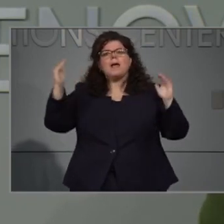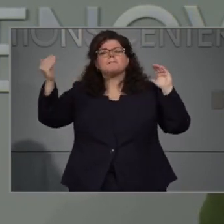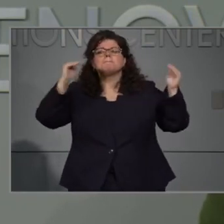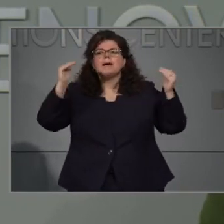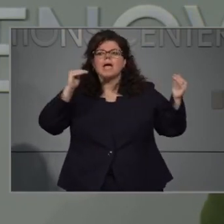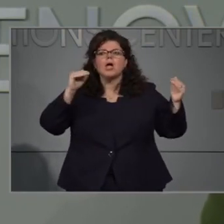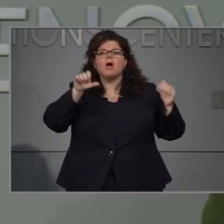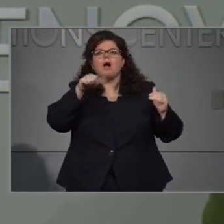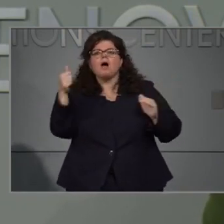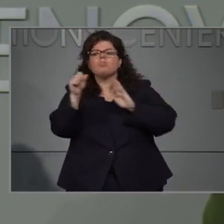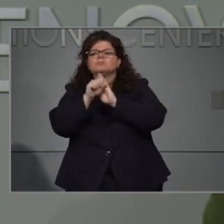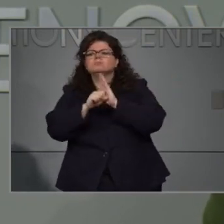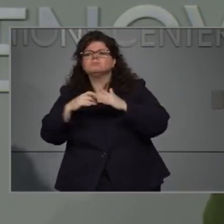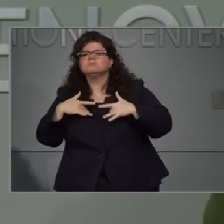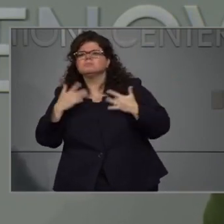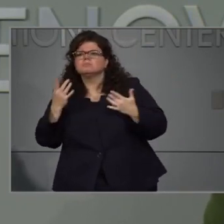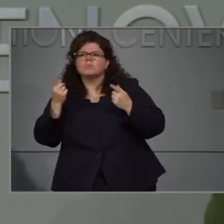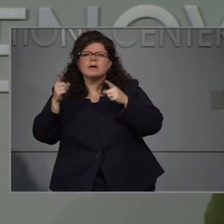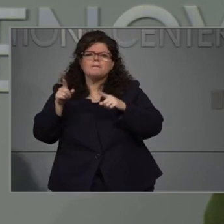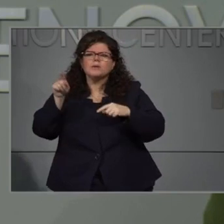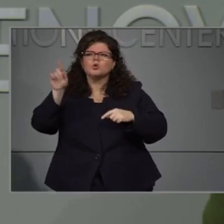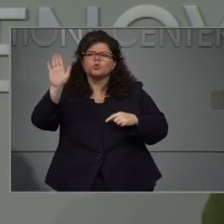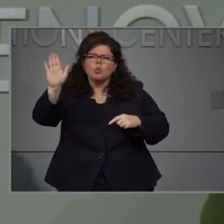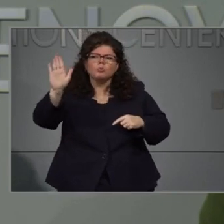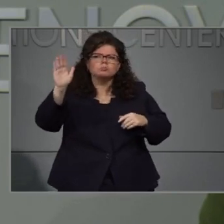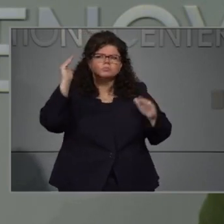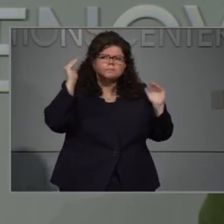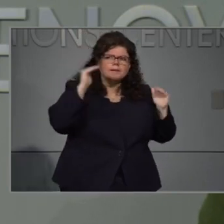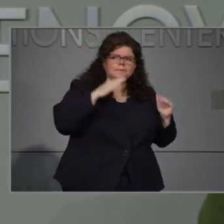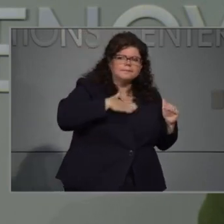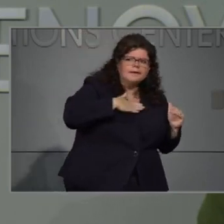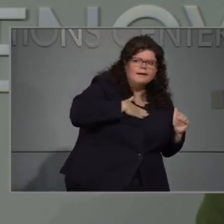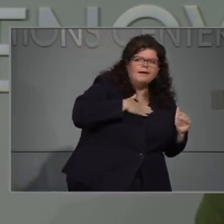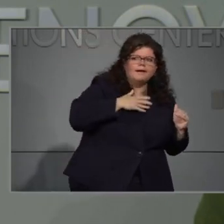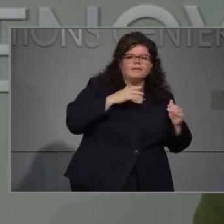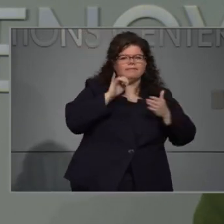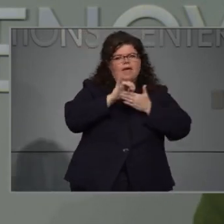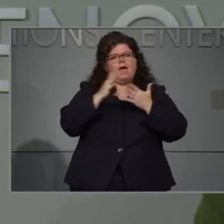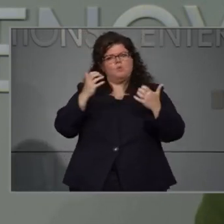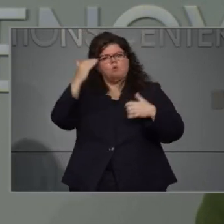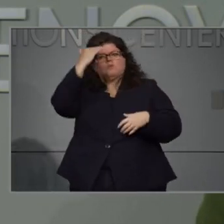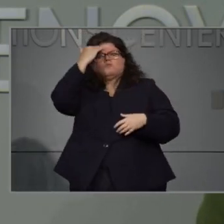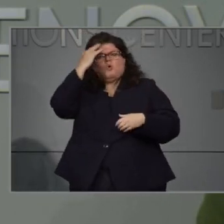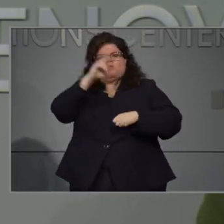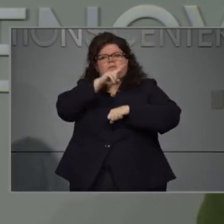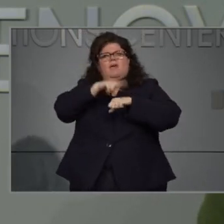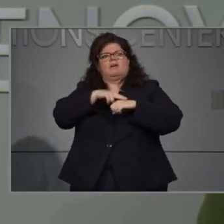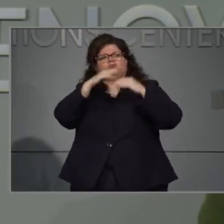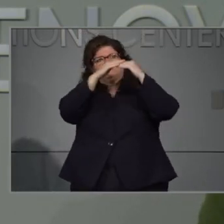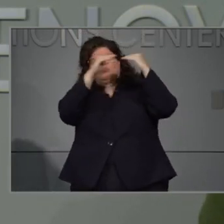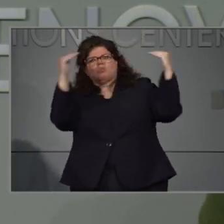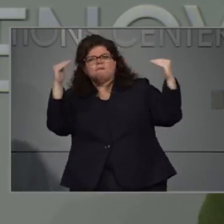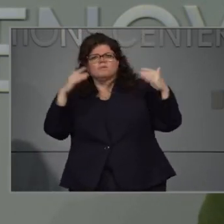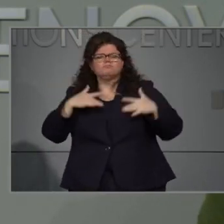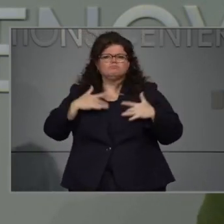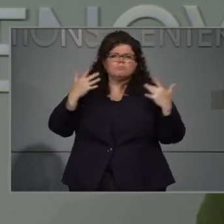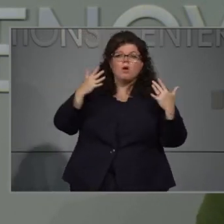and understand where we fit into the national landscape. Thank you.